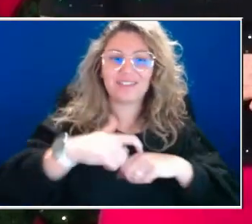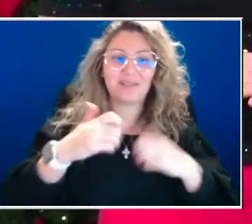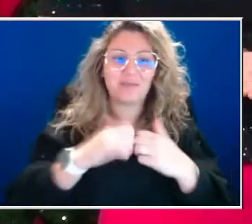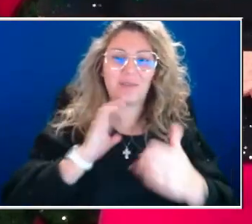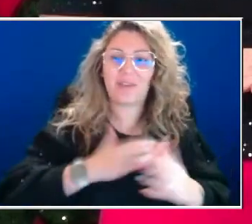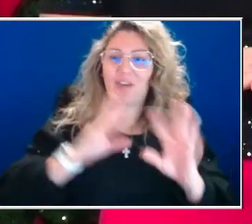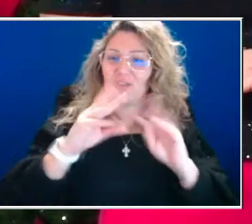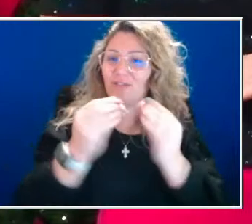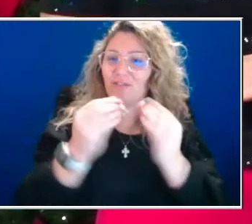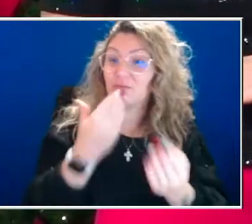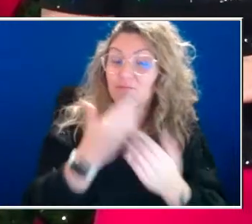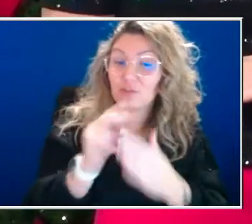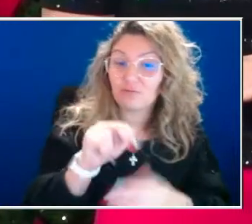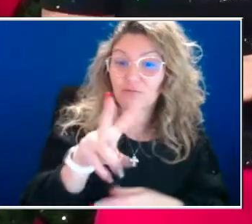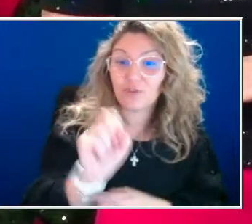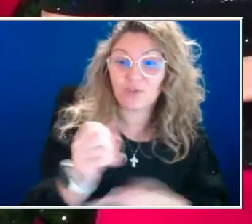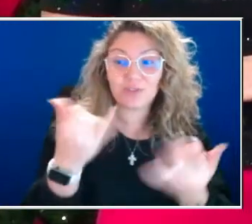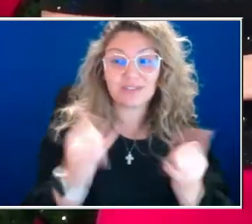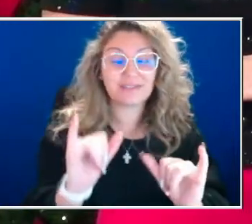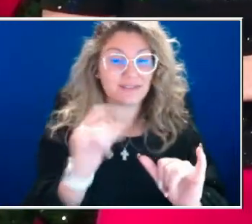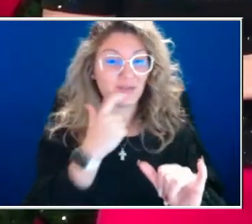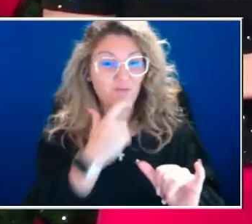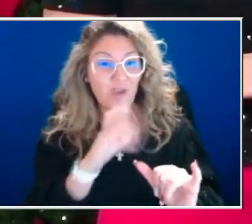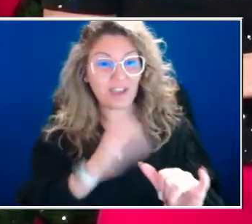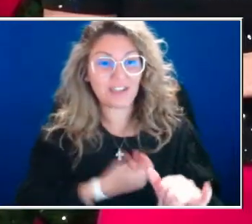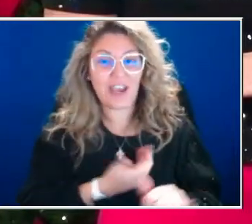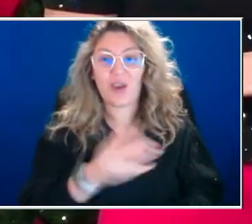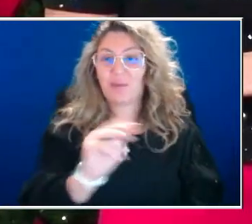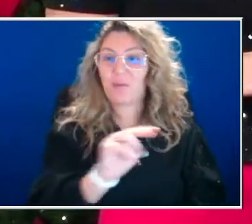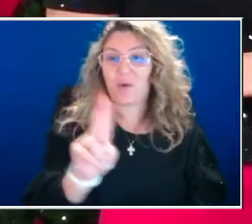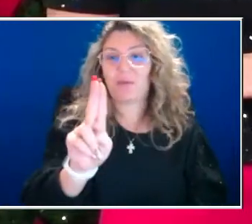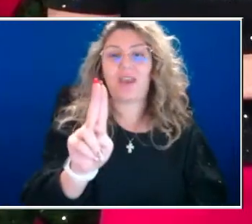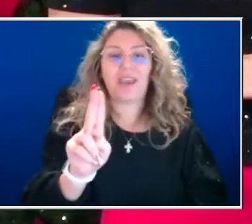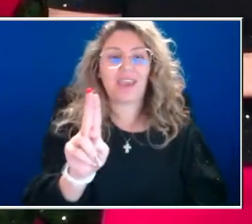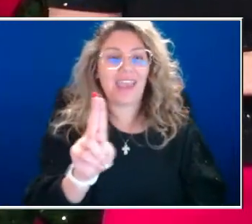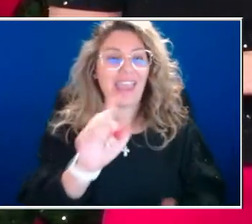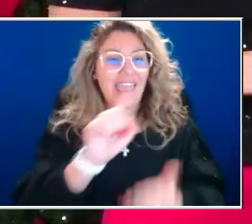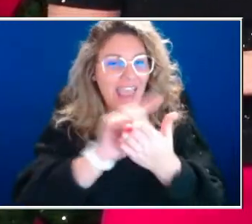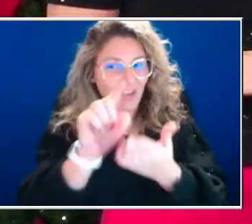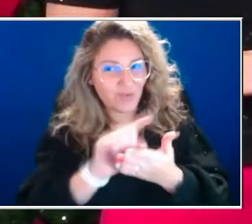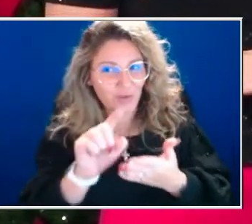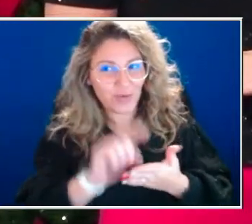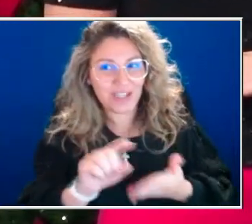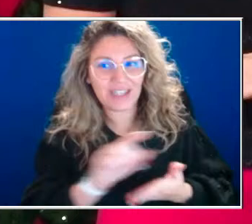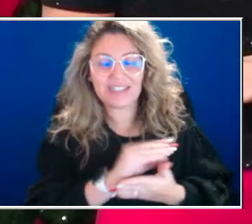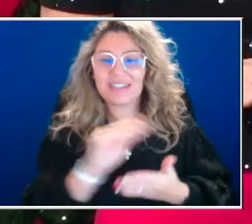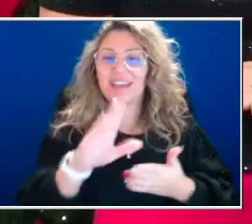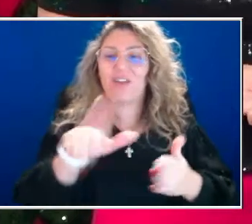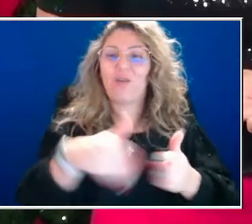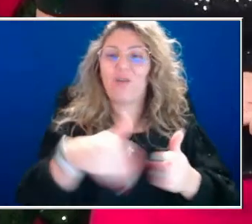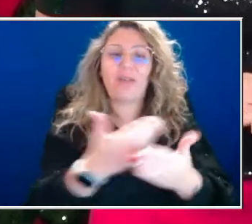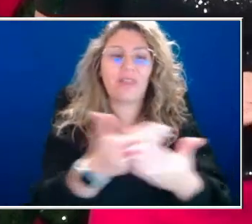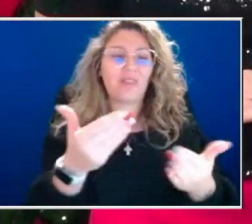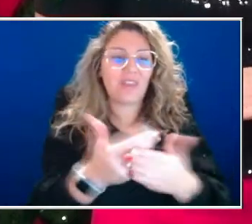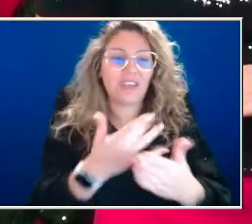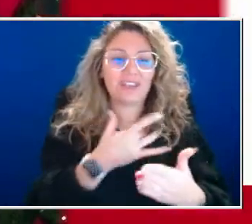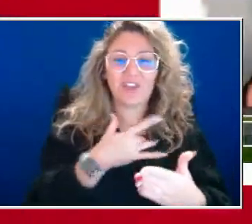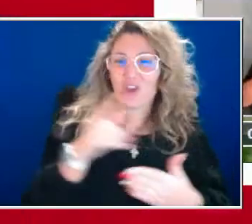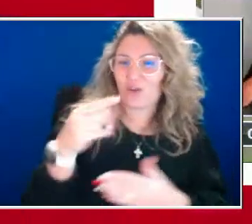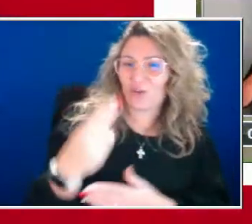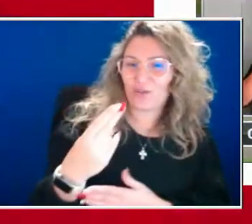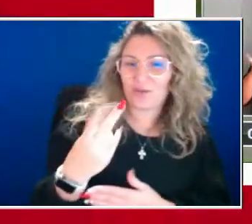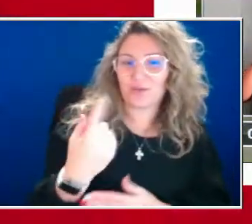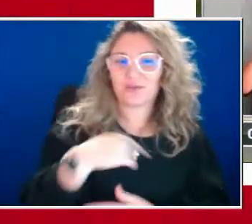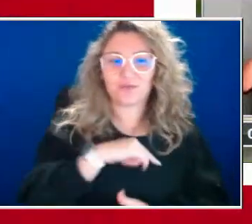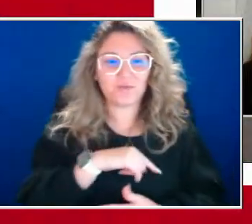news is you'll still be able to watch our Morning Medical Update every weekday and All Things Heart on Thursdays. That's right. We have chosen some of our